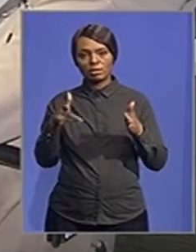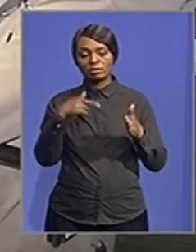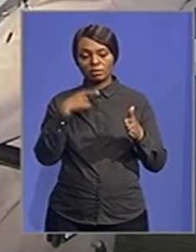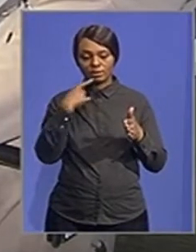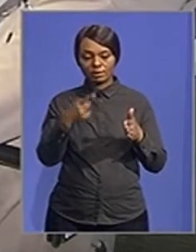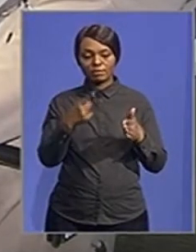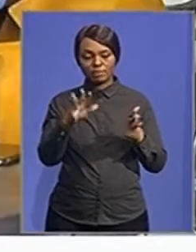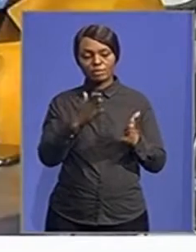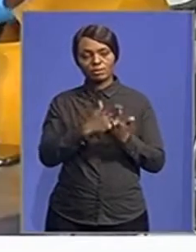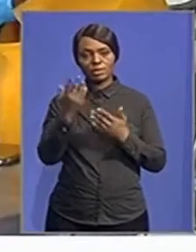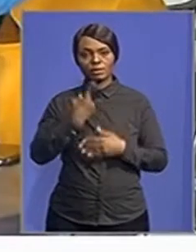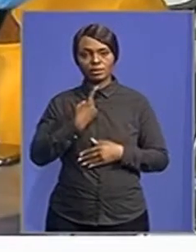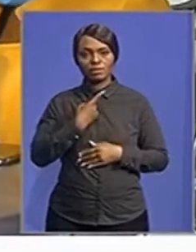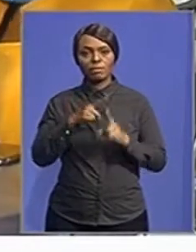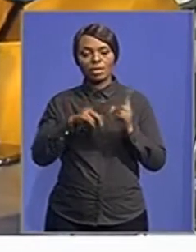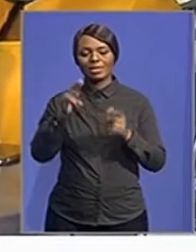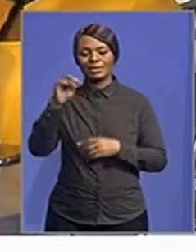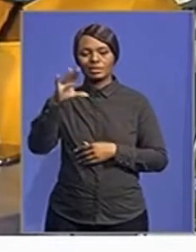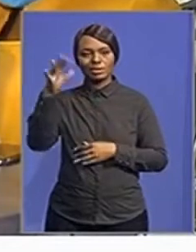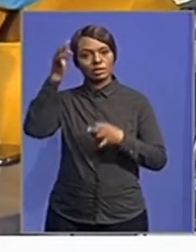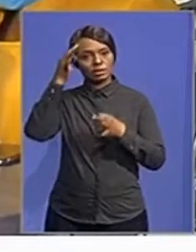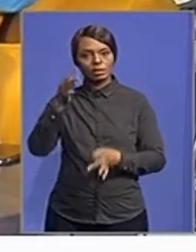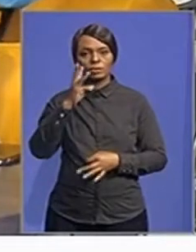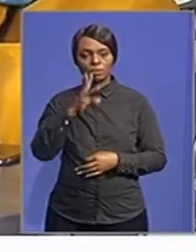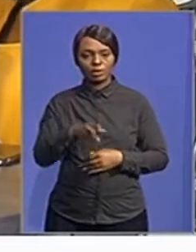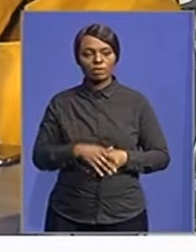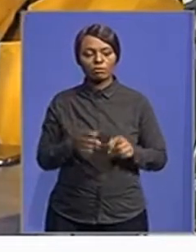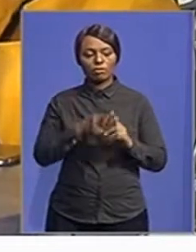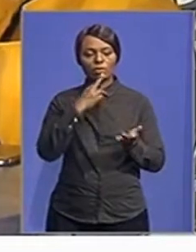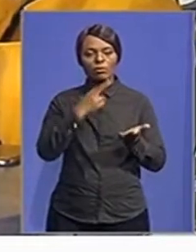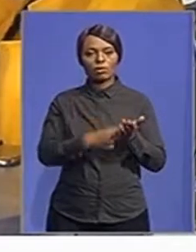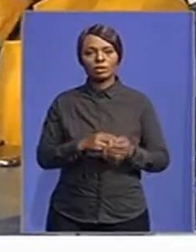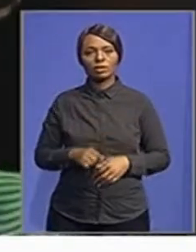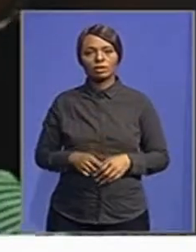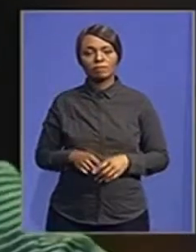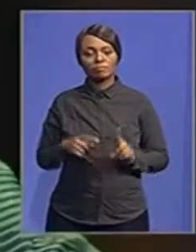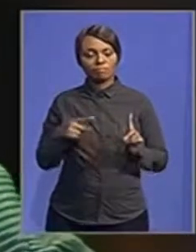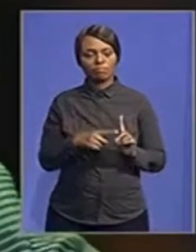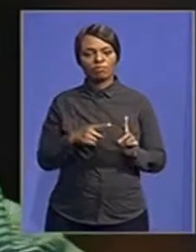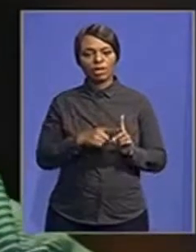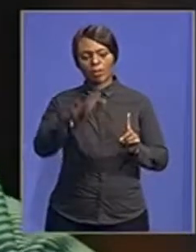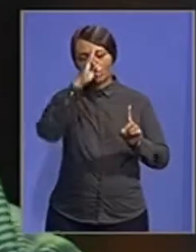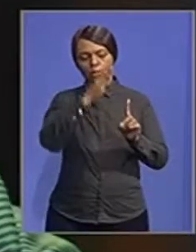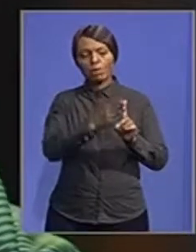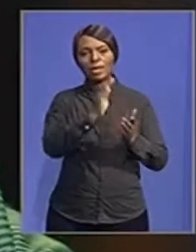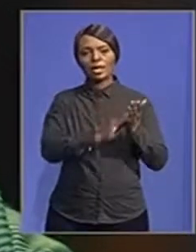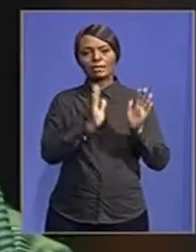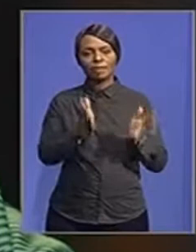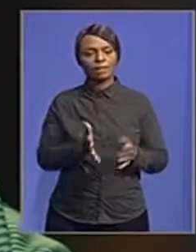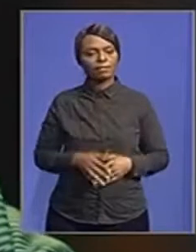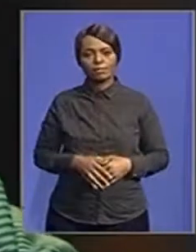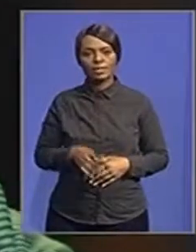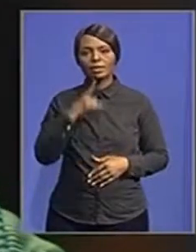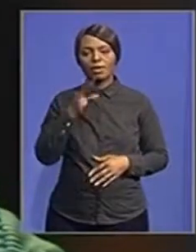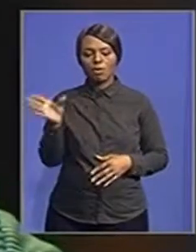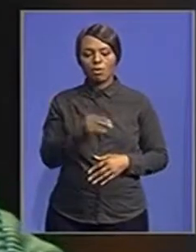ke qeto e lokelang ho nkuwa ke ditho tsohle tsa mokga e se Magashule fela. O tobokeditse ntlha ya hore qeto eo